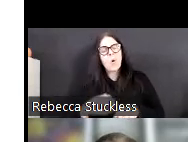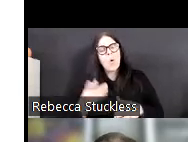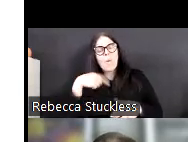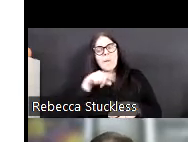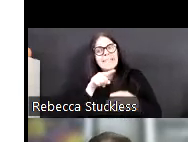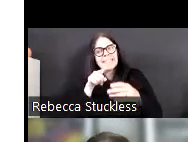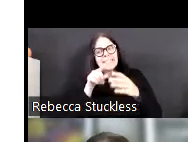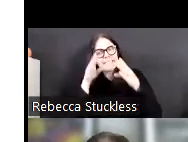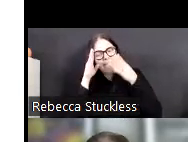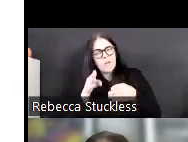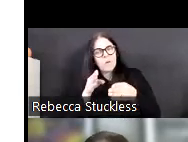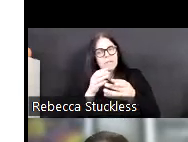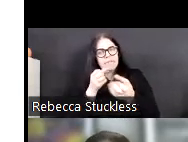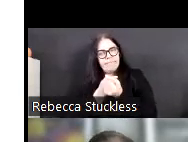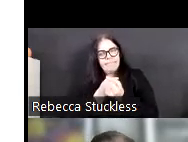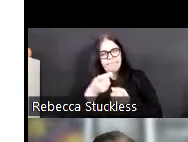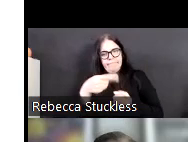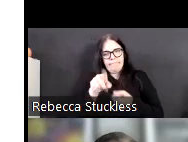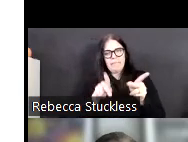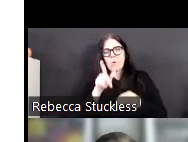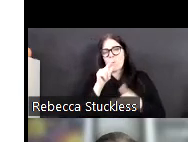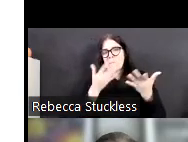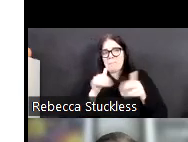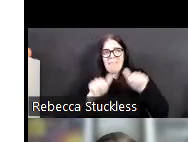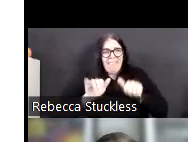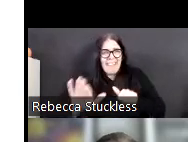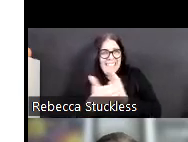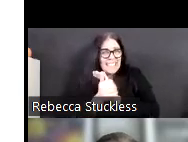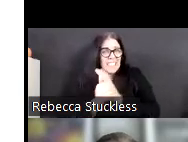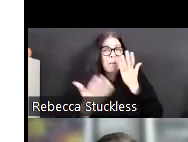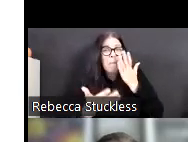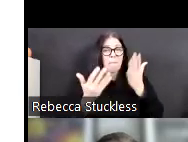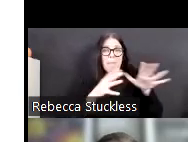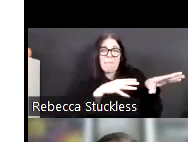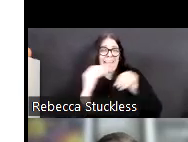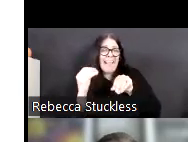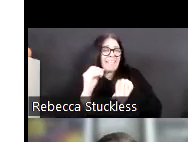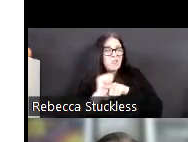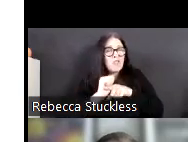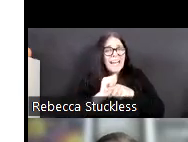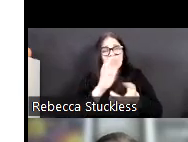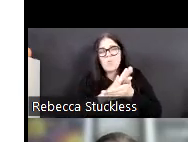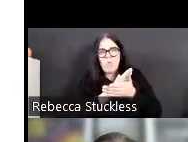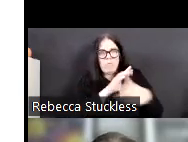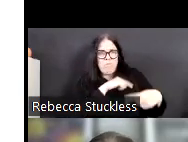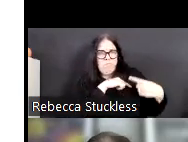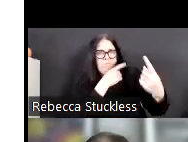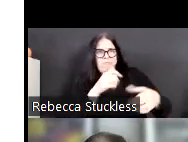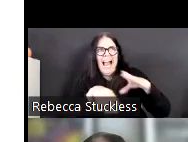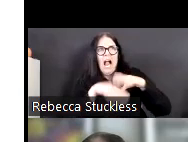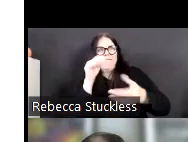who are not sure of their skills. They've been out of training or the schooling system for a very long time, maybe